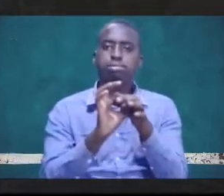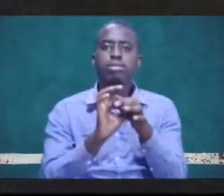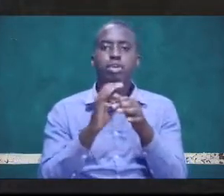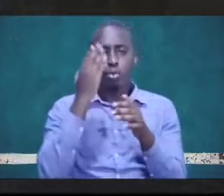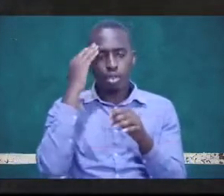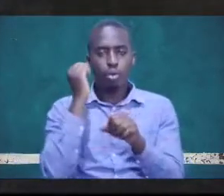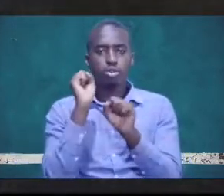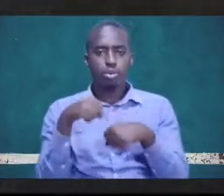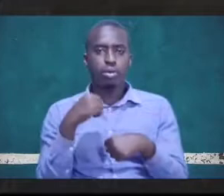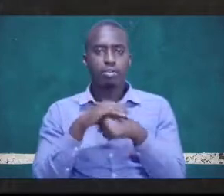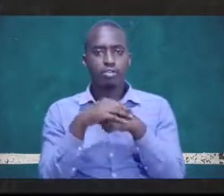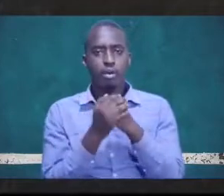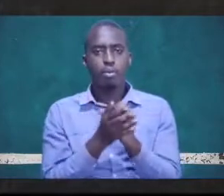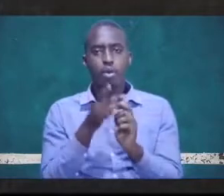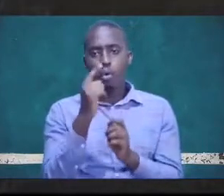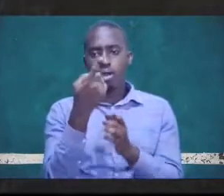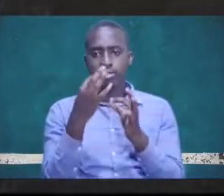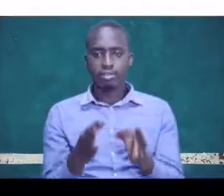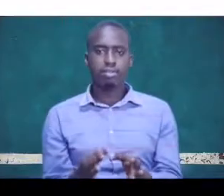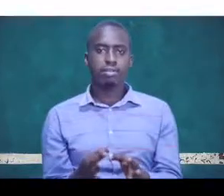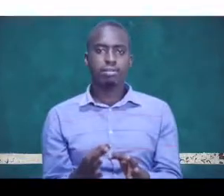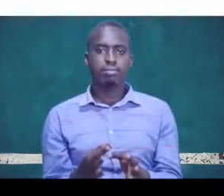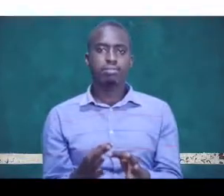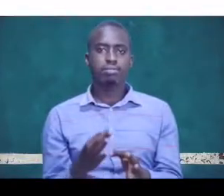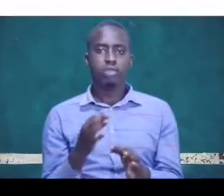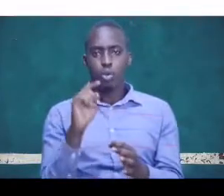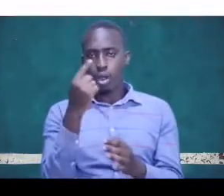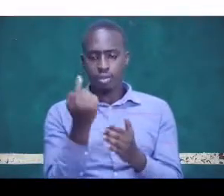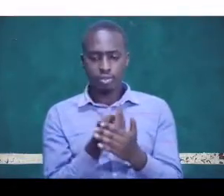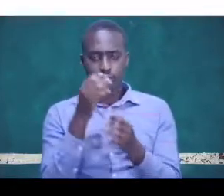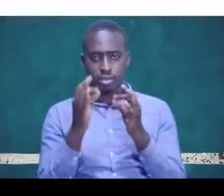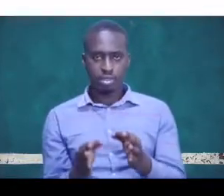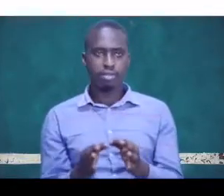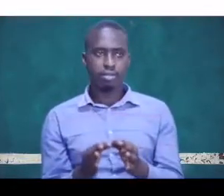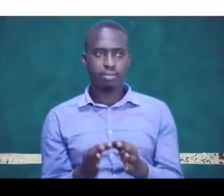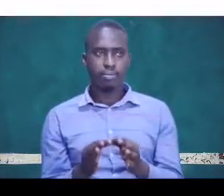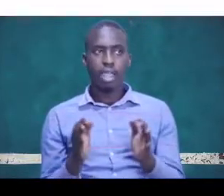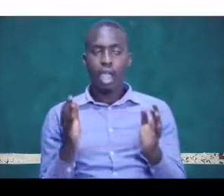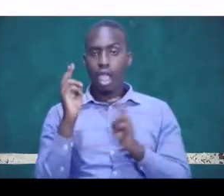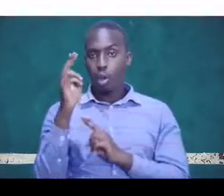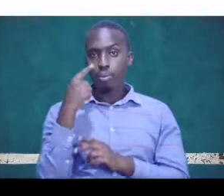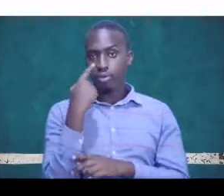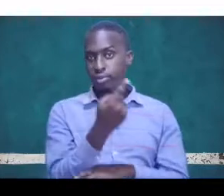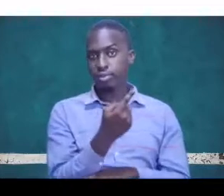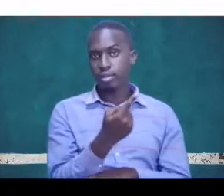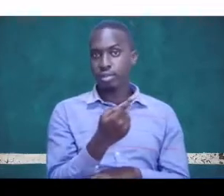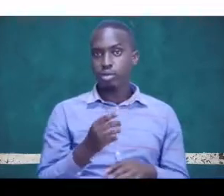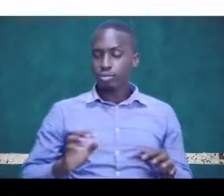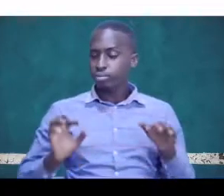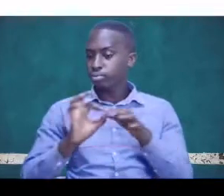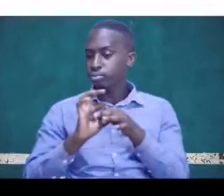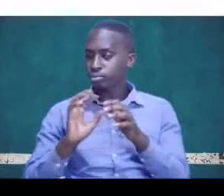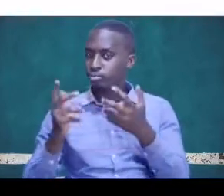to form one single entity. And I hope you see how it is matching with